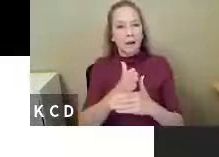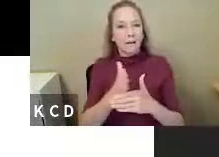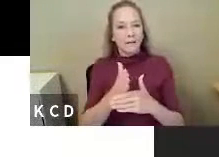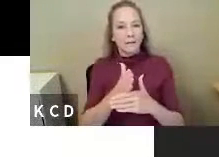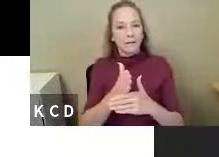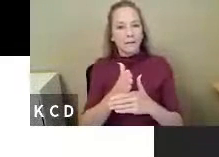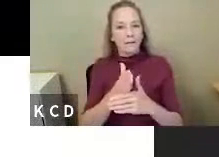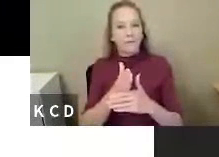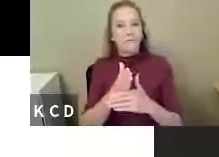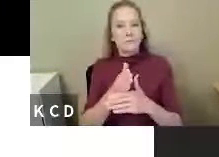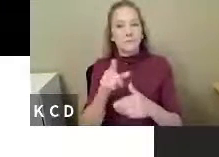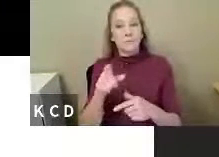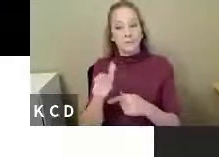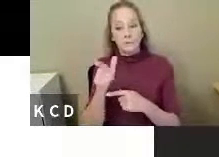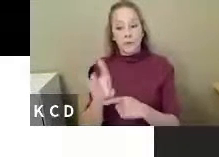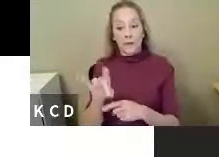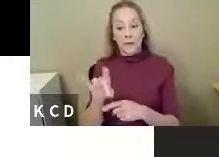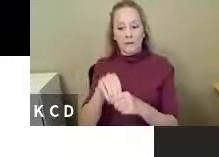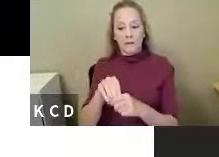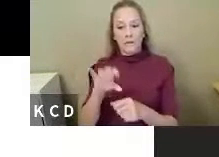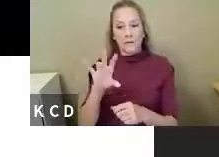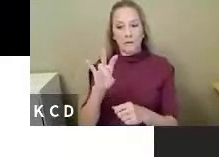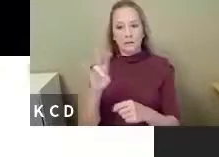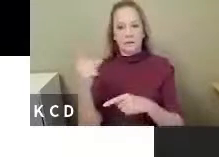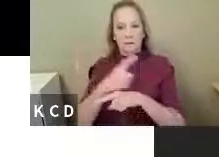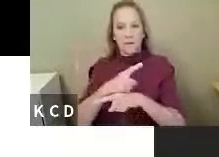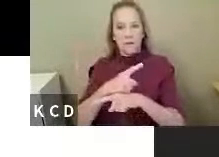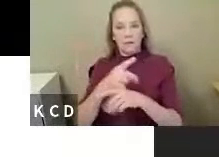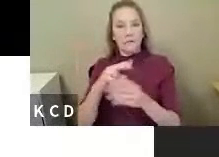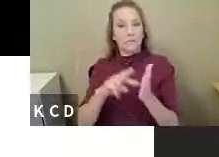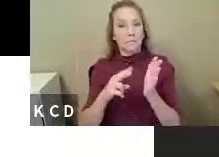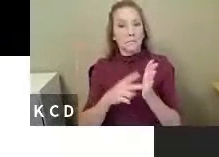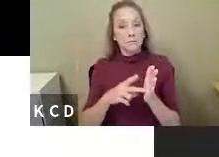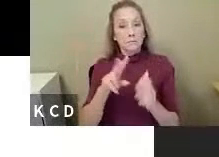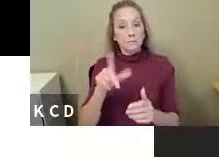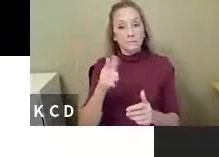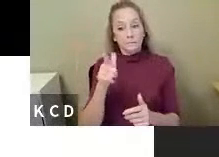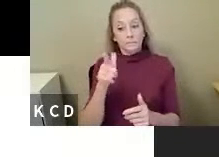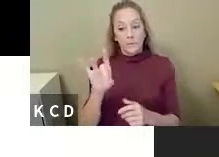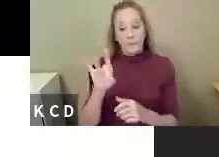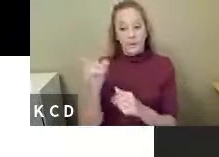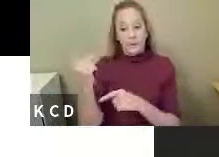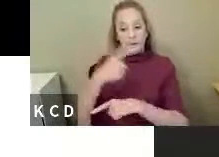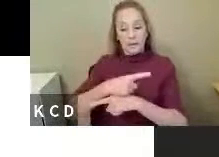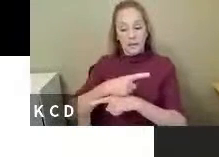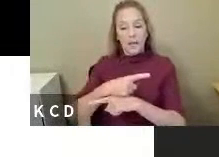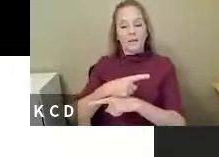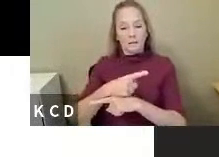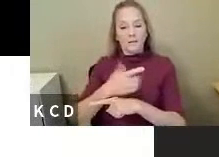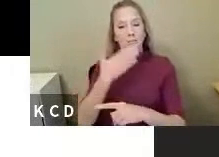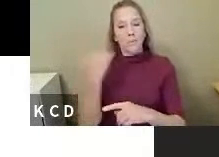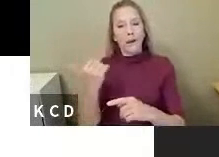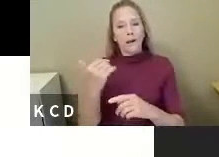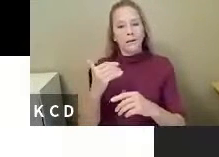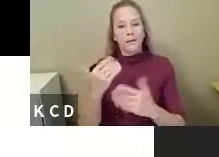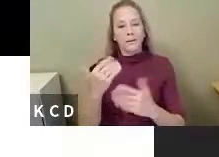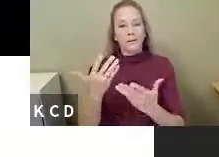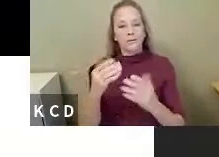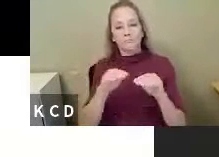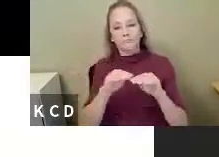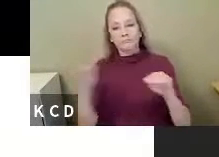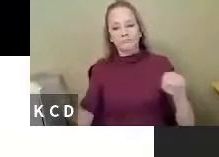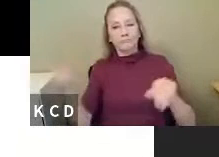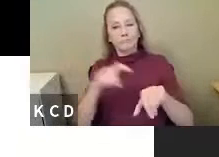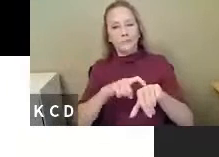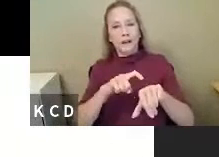all 7 days. So Bert and I talked about it, and using 28 days gives us more stability because we're looking over a longer period of